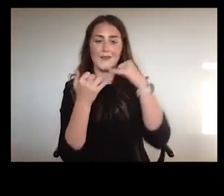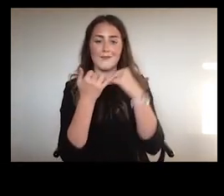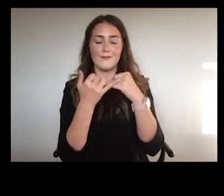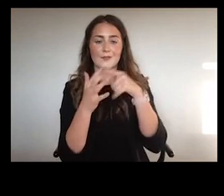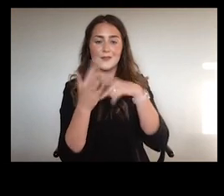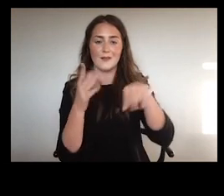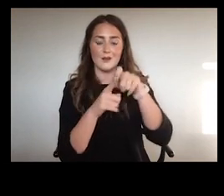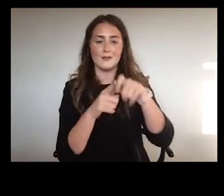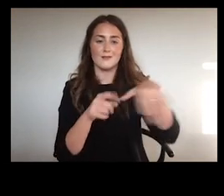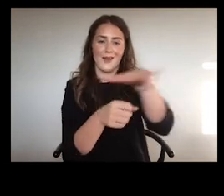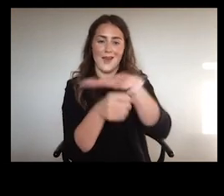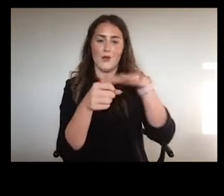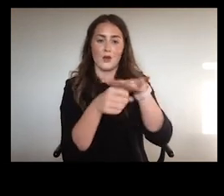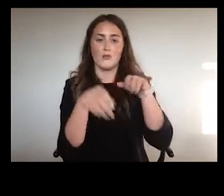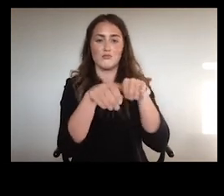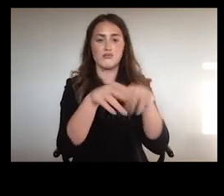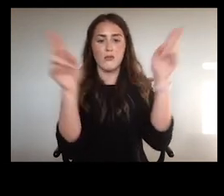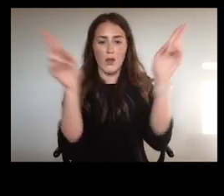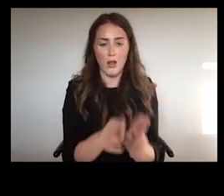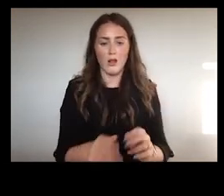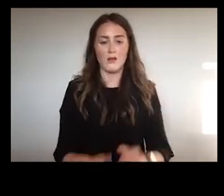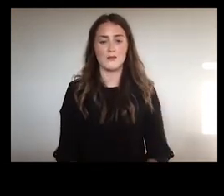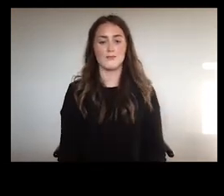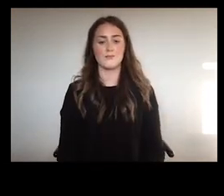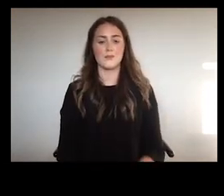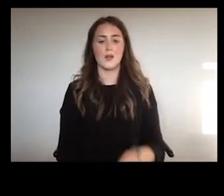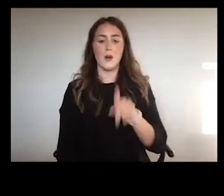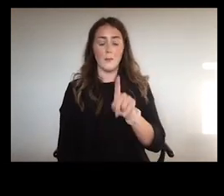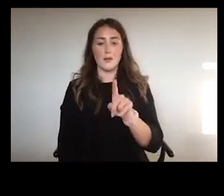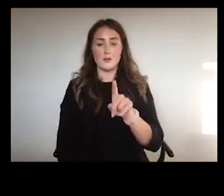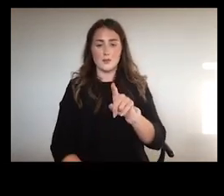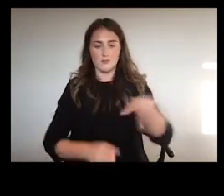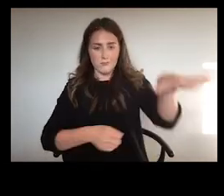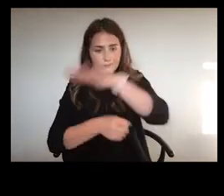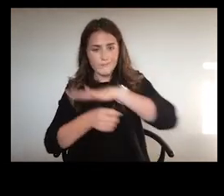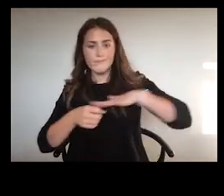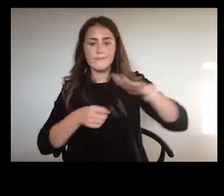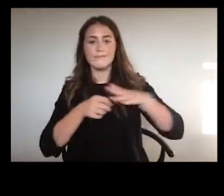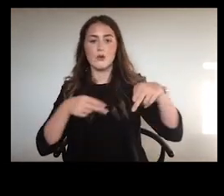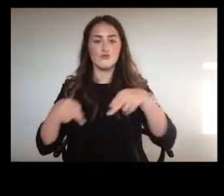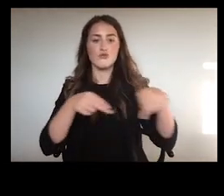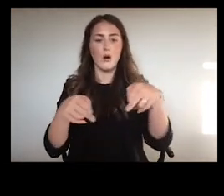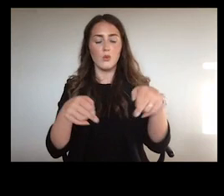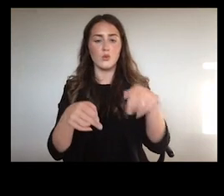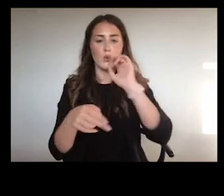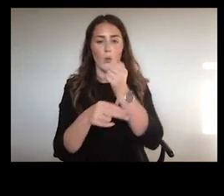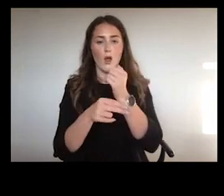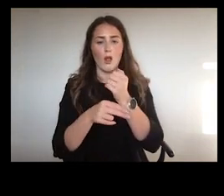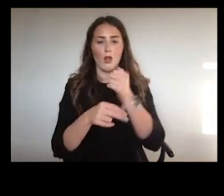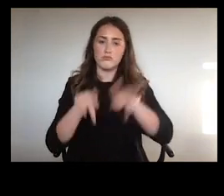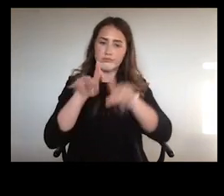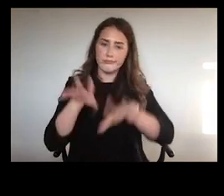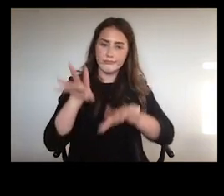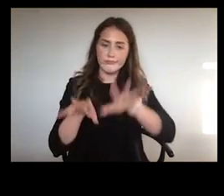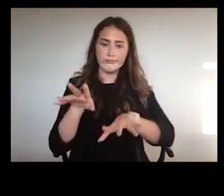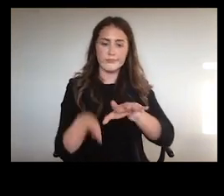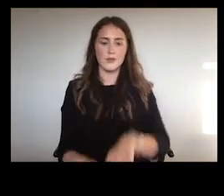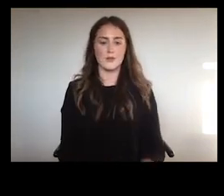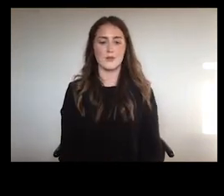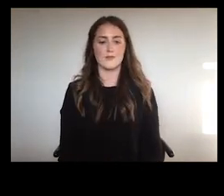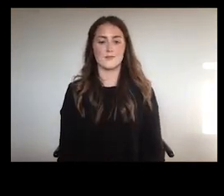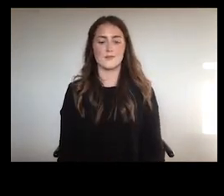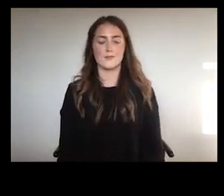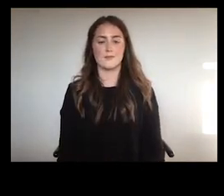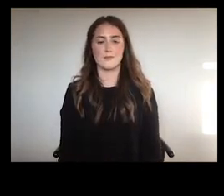and on other roads in Gravesham and Thurrock. On the wider road network, conditions would remain largely unchanged, but